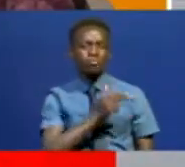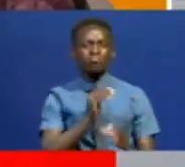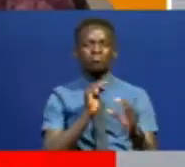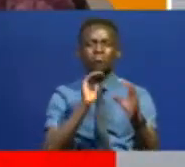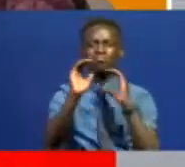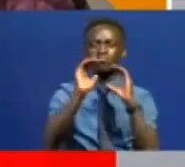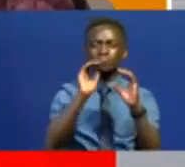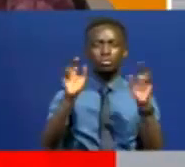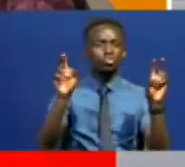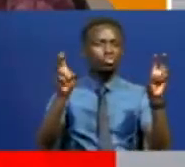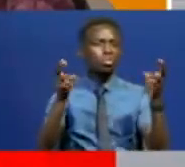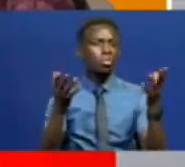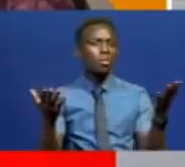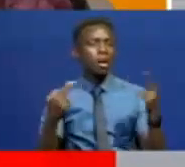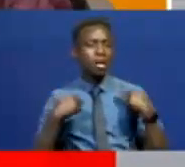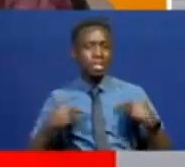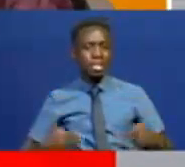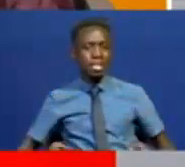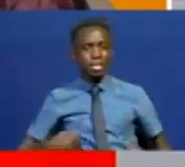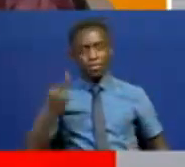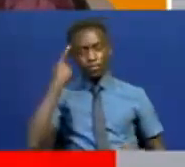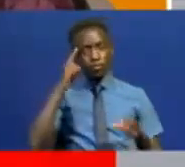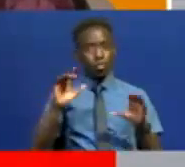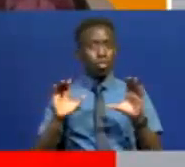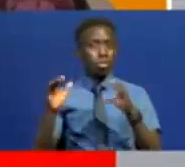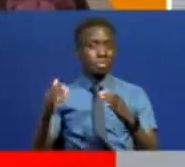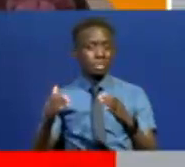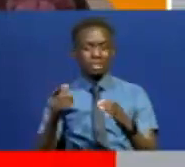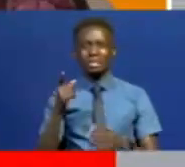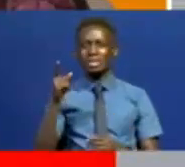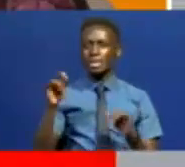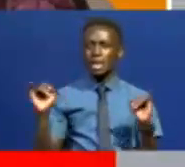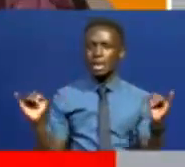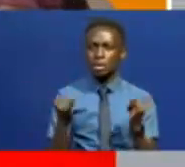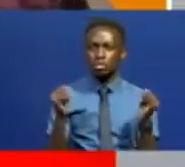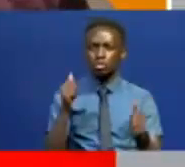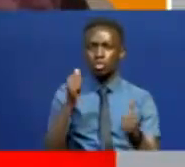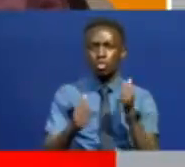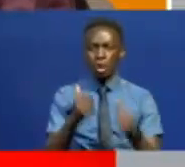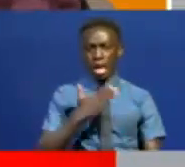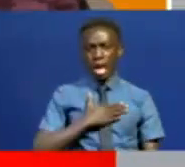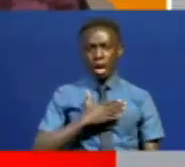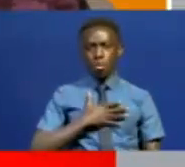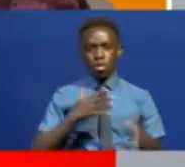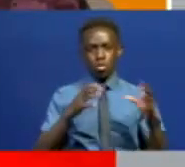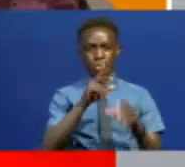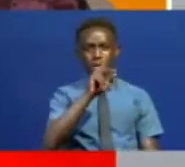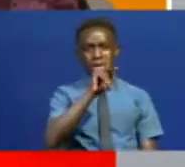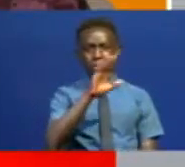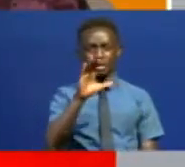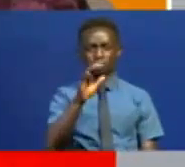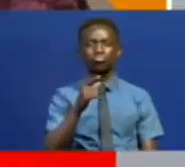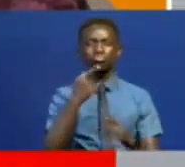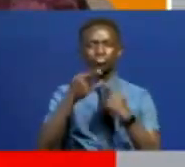na afya ya jamii, na hivyo basi ni taarifa ambayo kikosi chetu katika kaunti hiyo kitakuwa kinatuandalia na kutupa kwa kina.